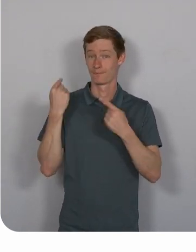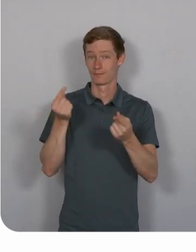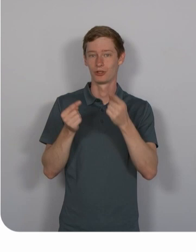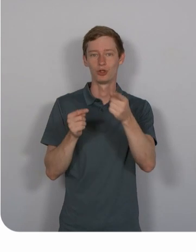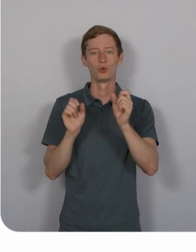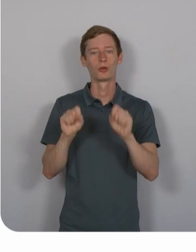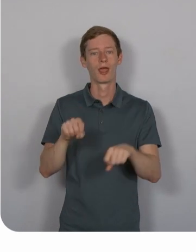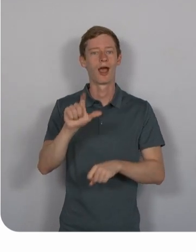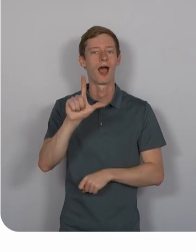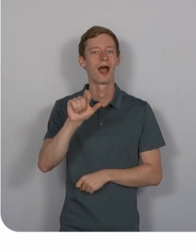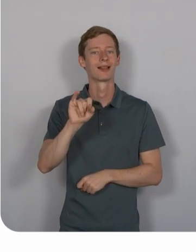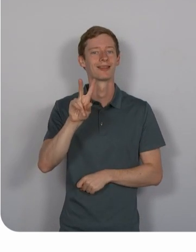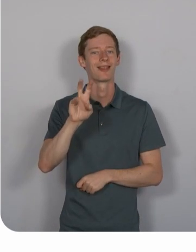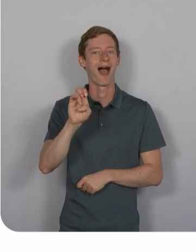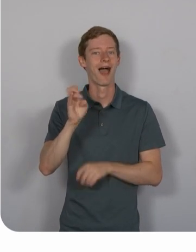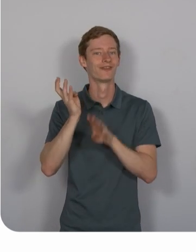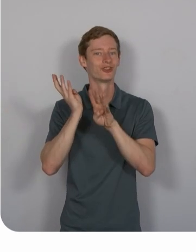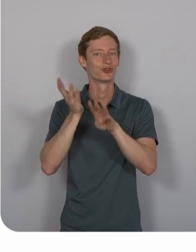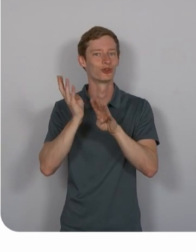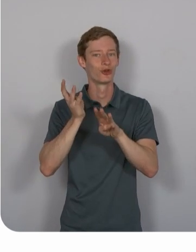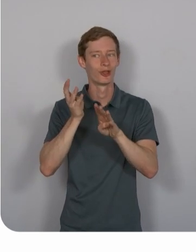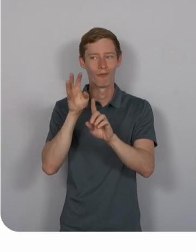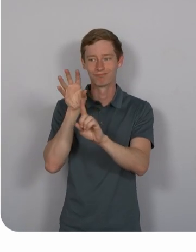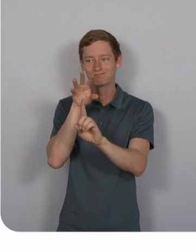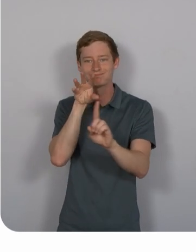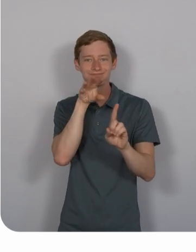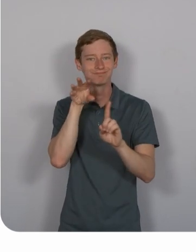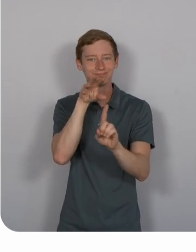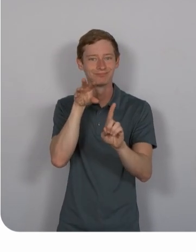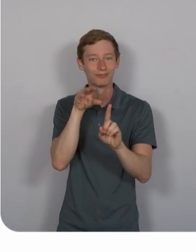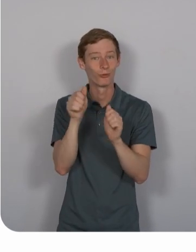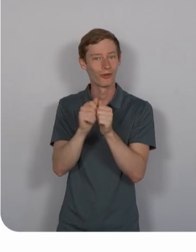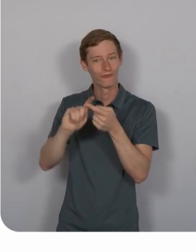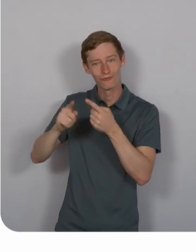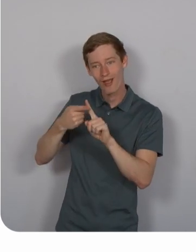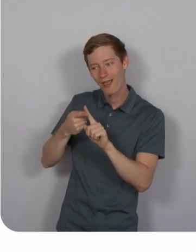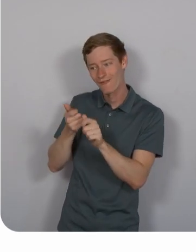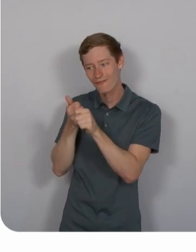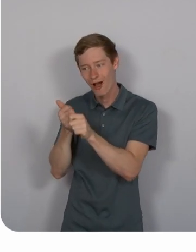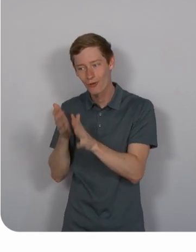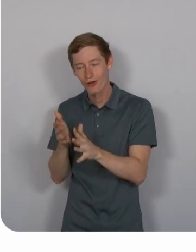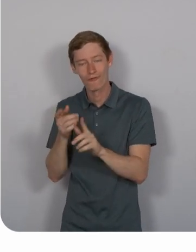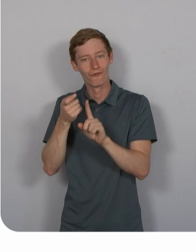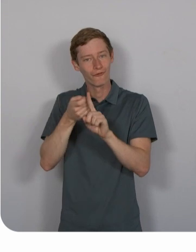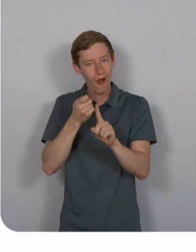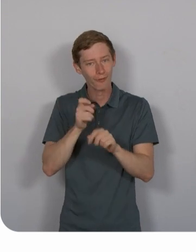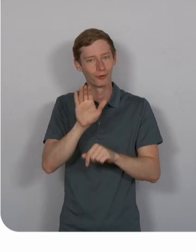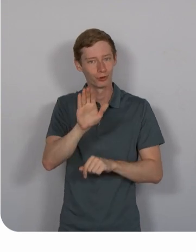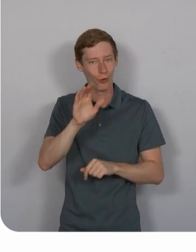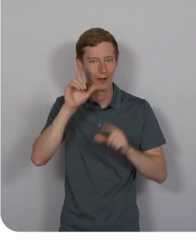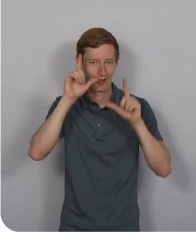live stream to your friends and followers from your glasses.